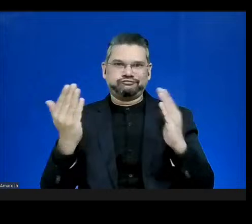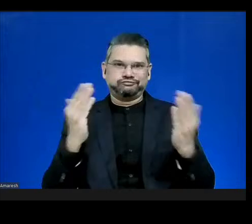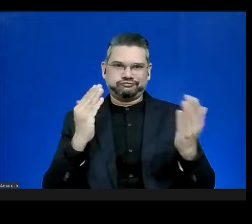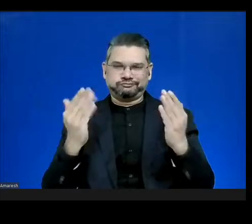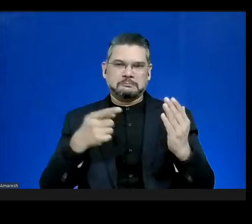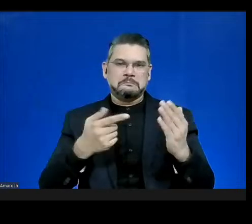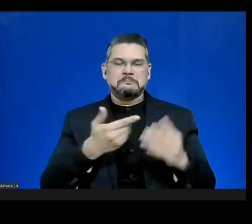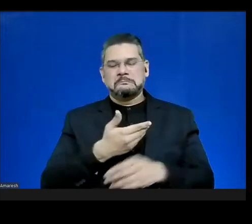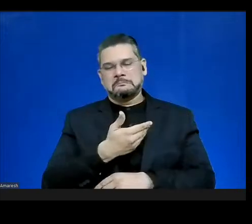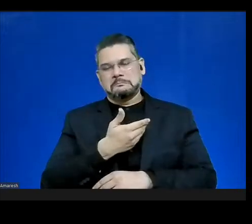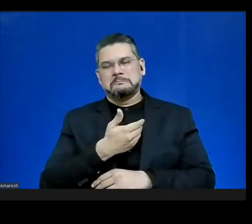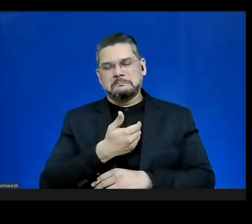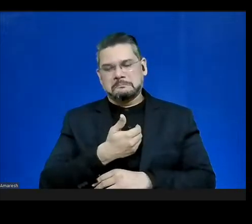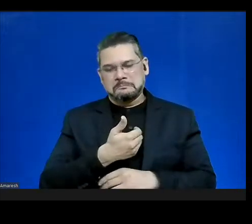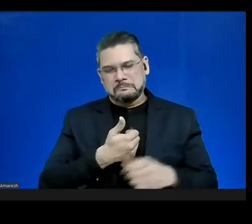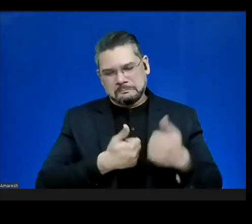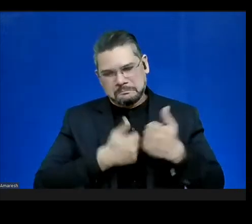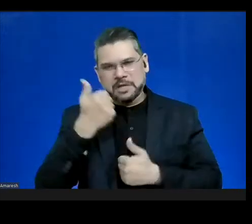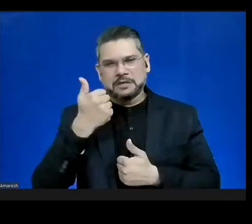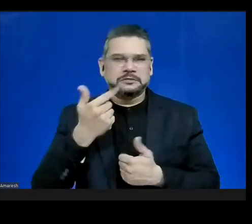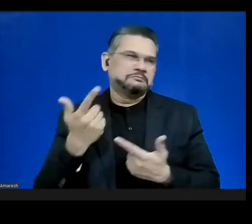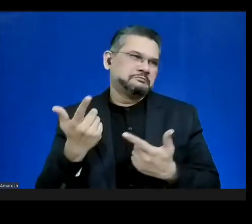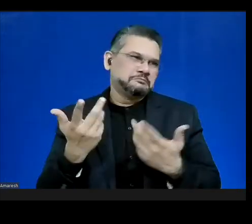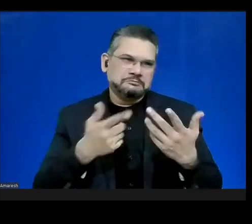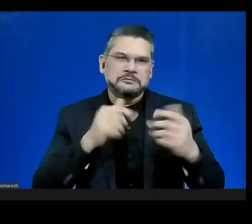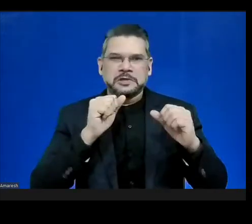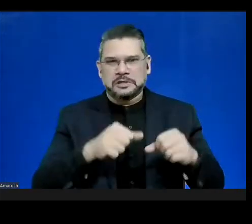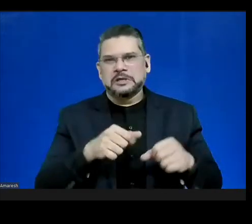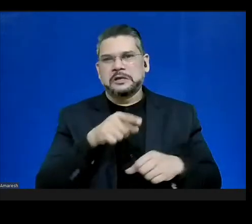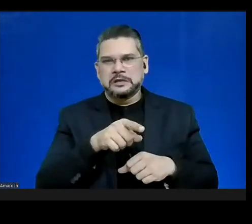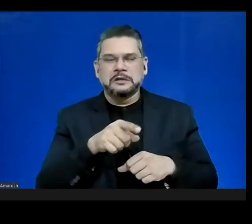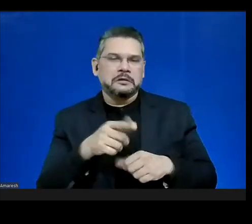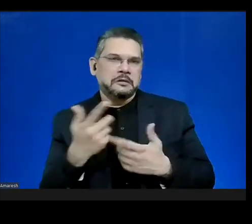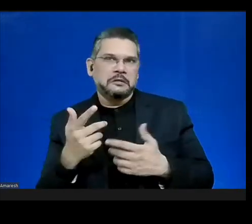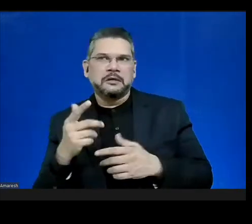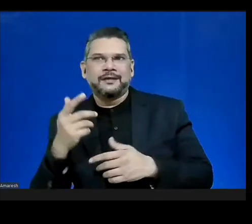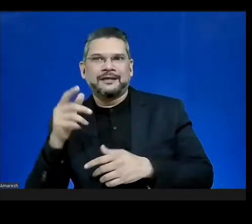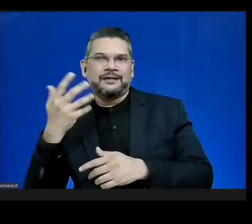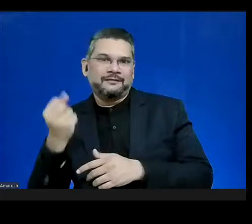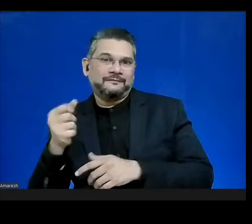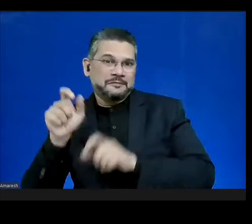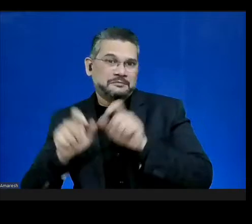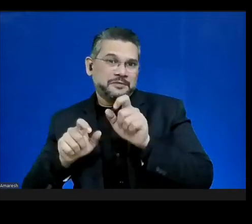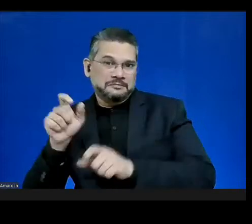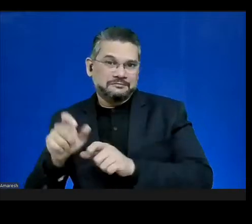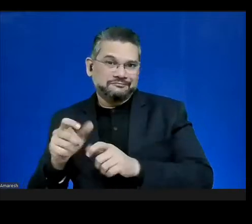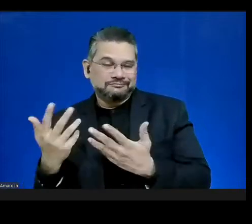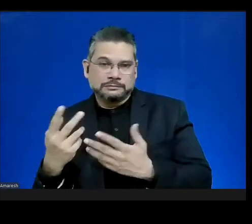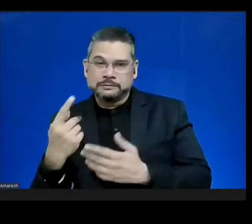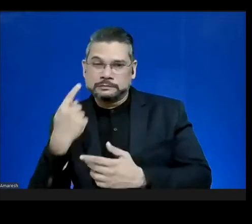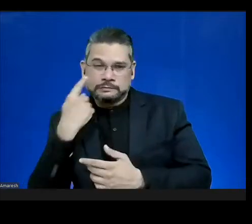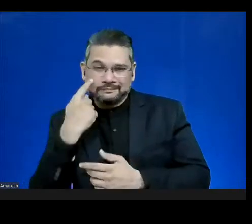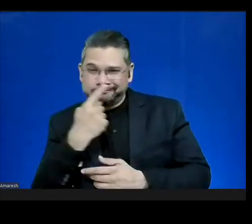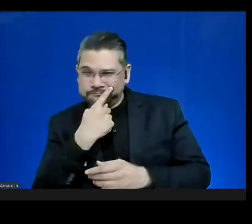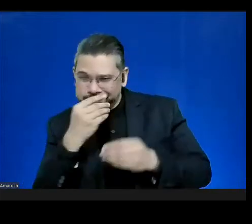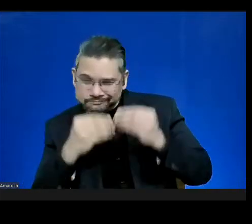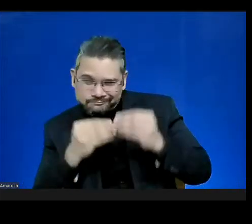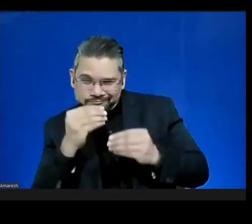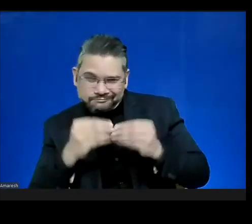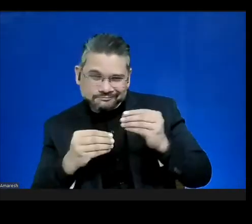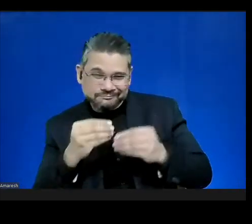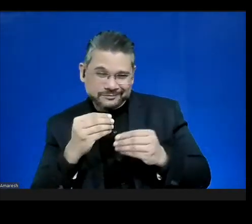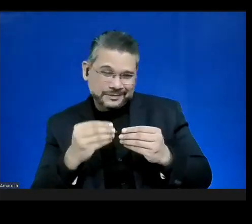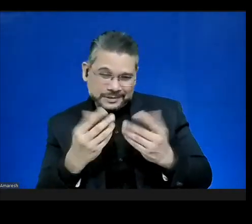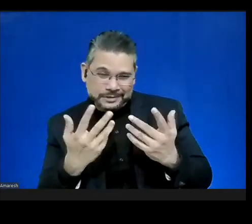which will also cater to anyone who is not able to see in very high contrast. So